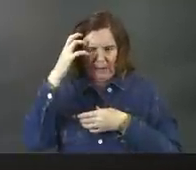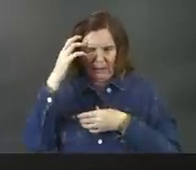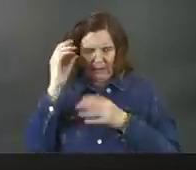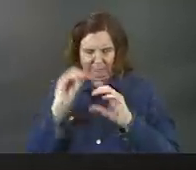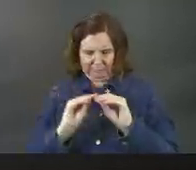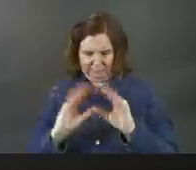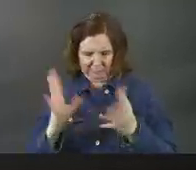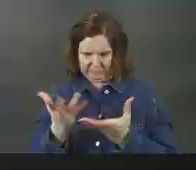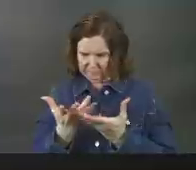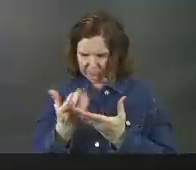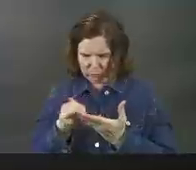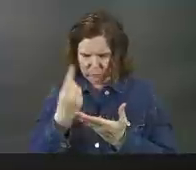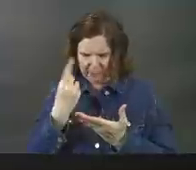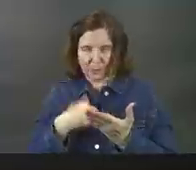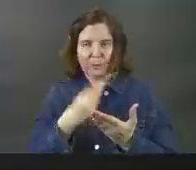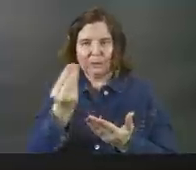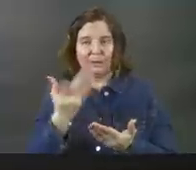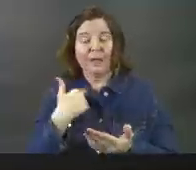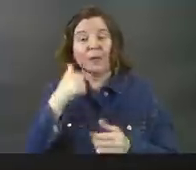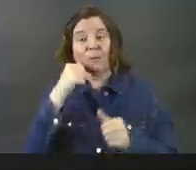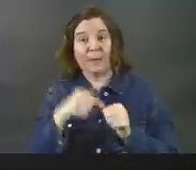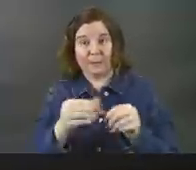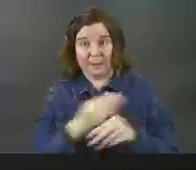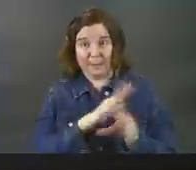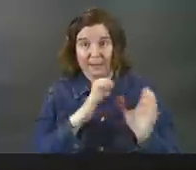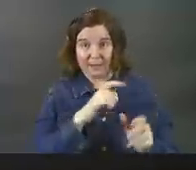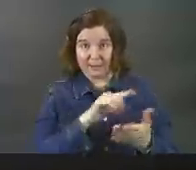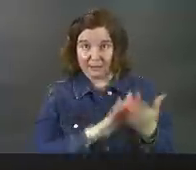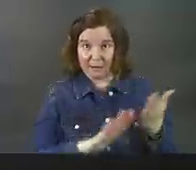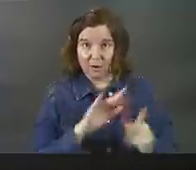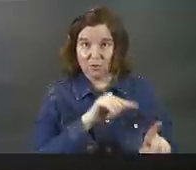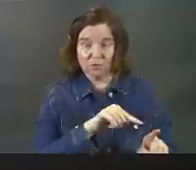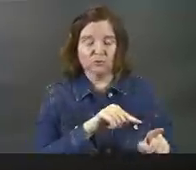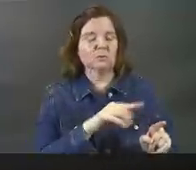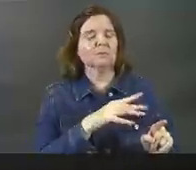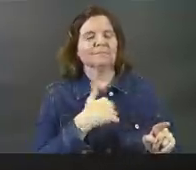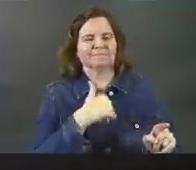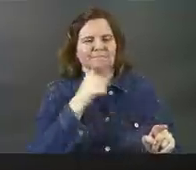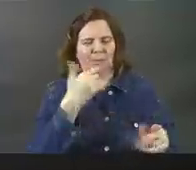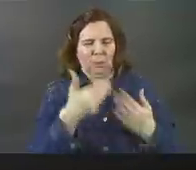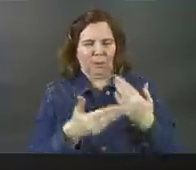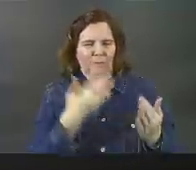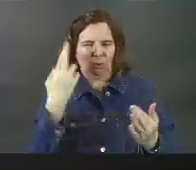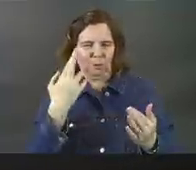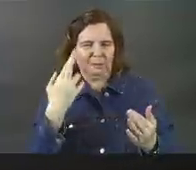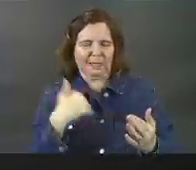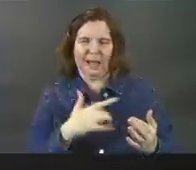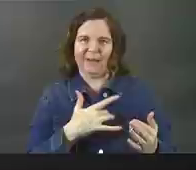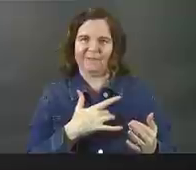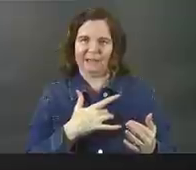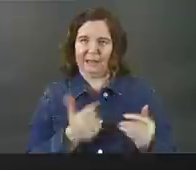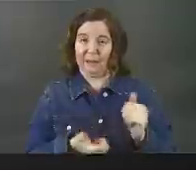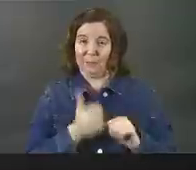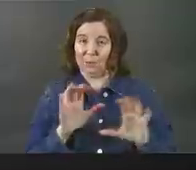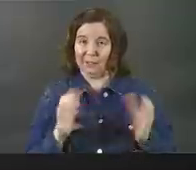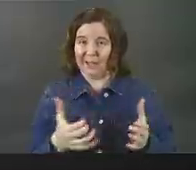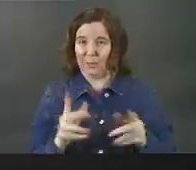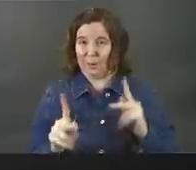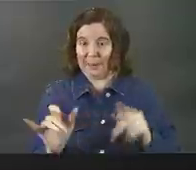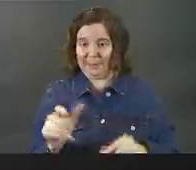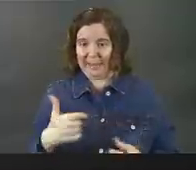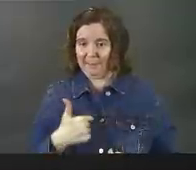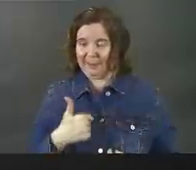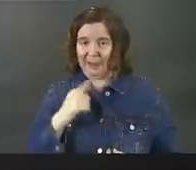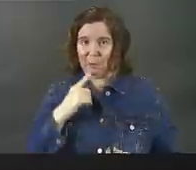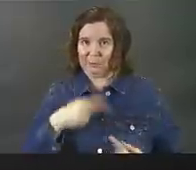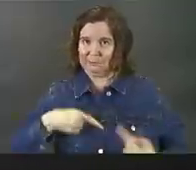to understand what's being said to me. And I remember being in this math class in college, and I don't know, for whatever reason, I feel like most of the class were people like